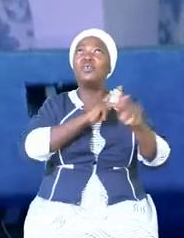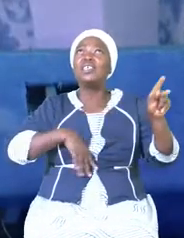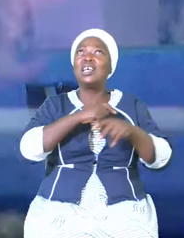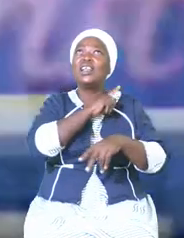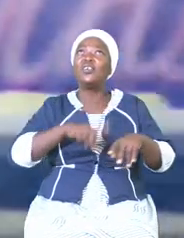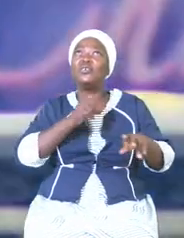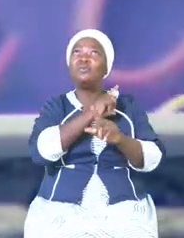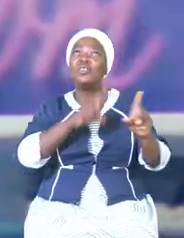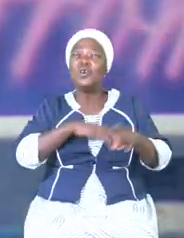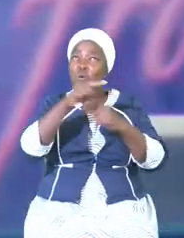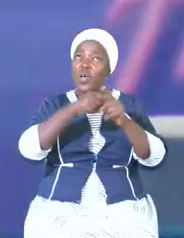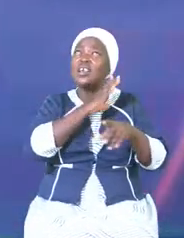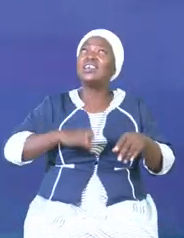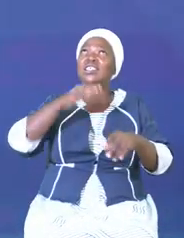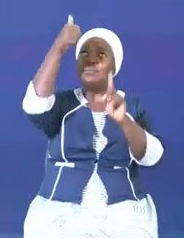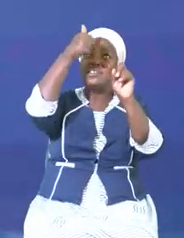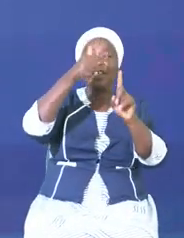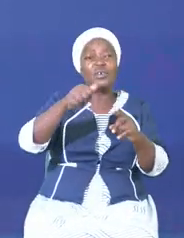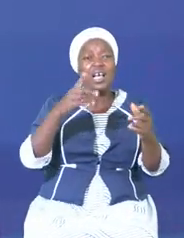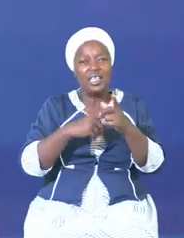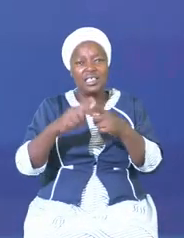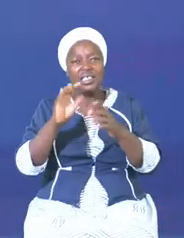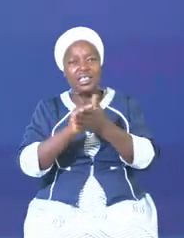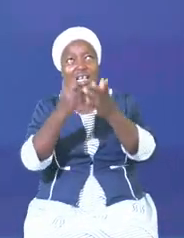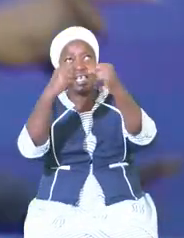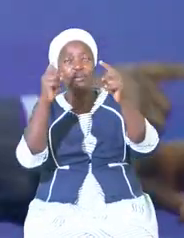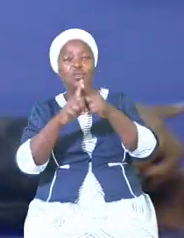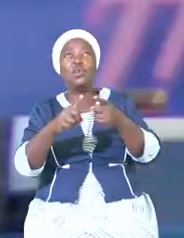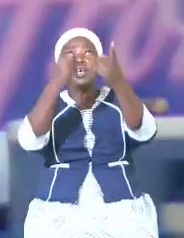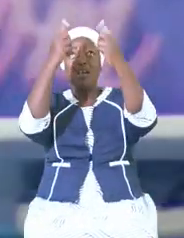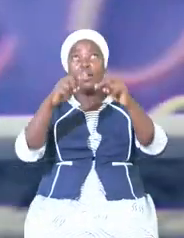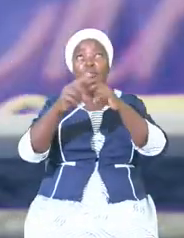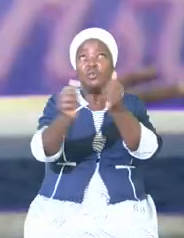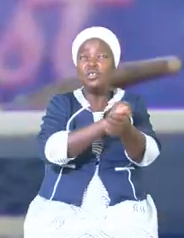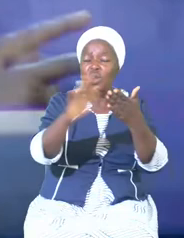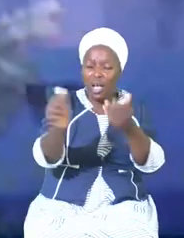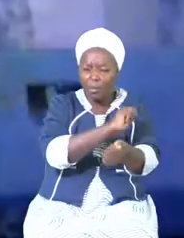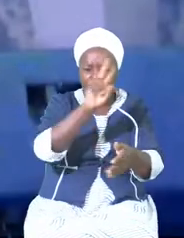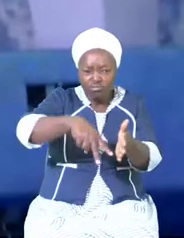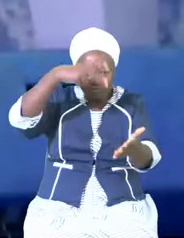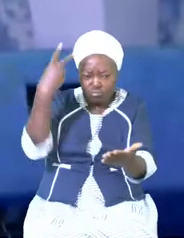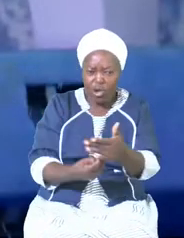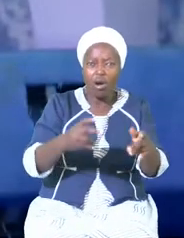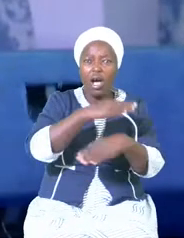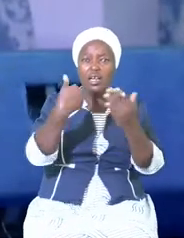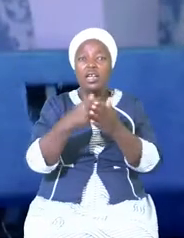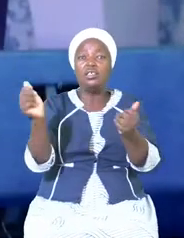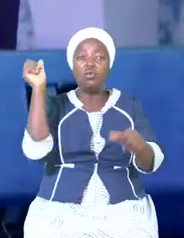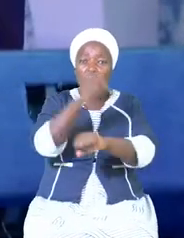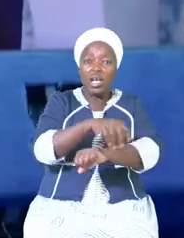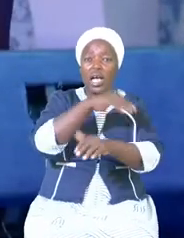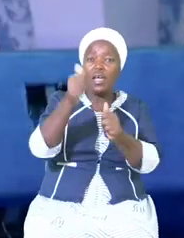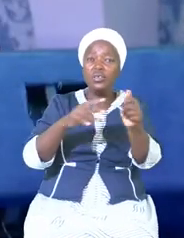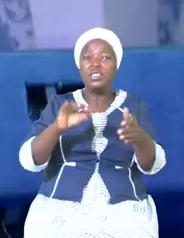when Christ himself that came to destroy and to demolish and to overthrow everything belonging to